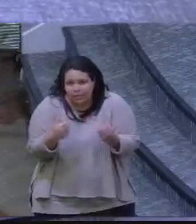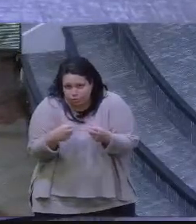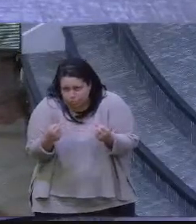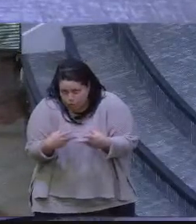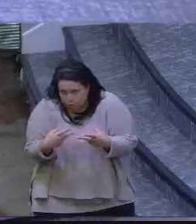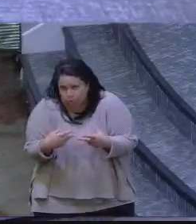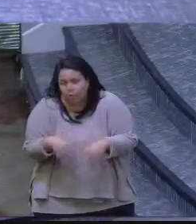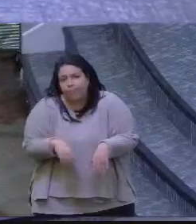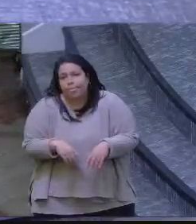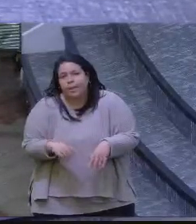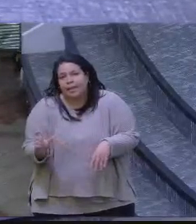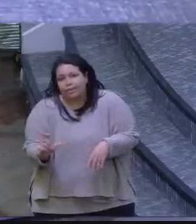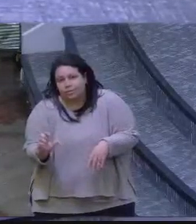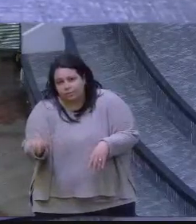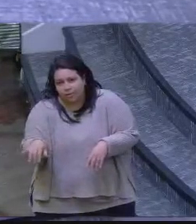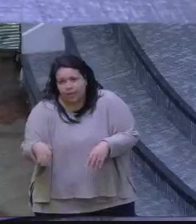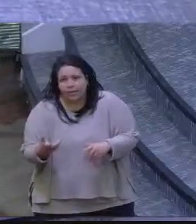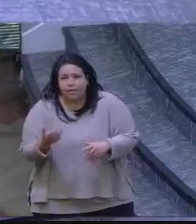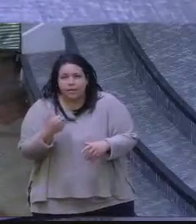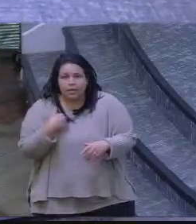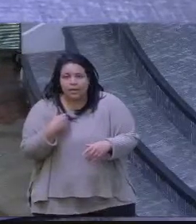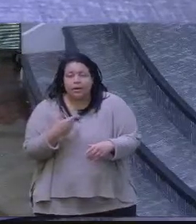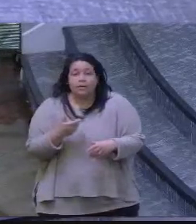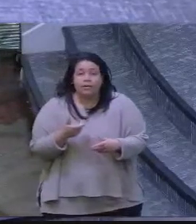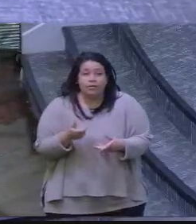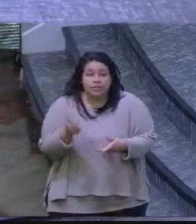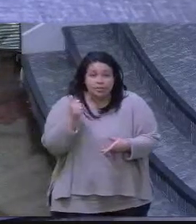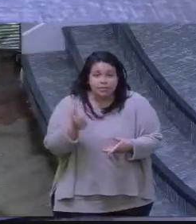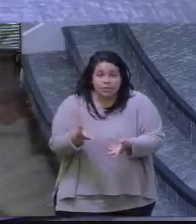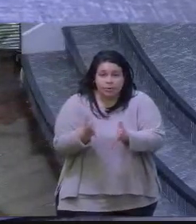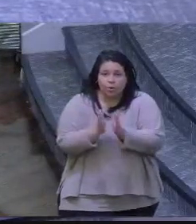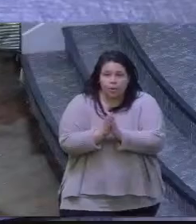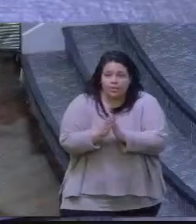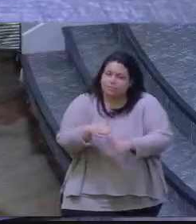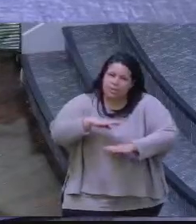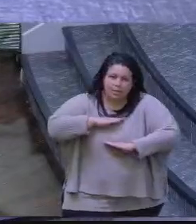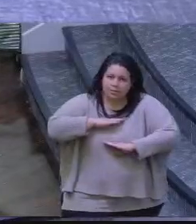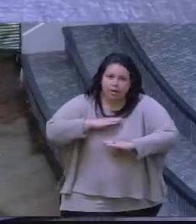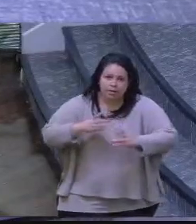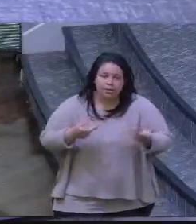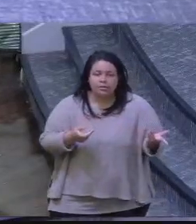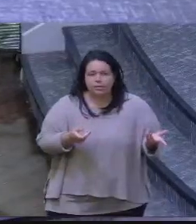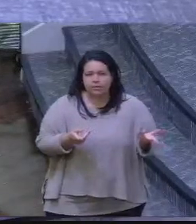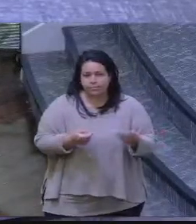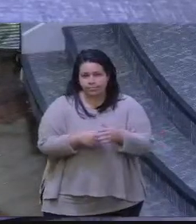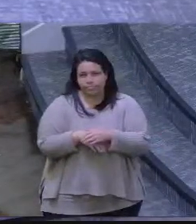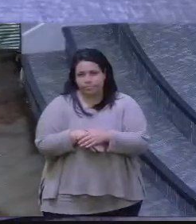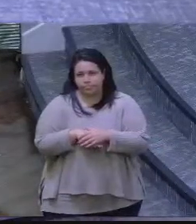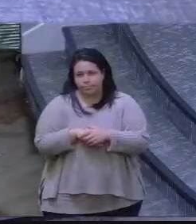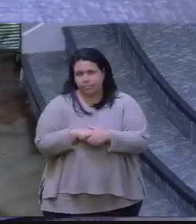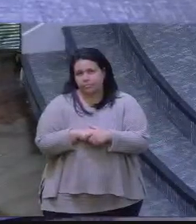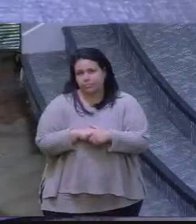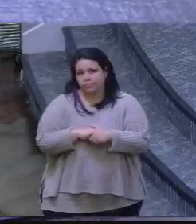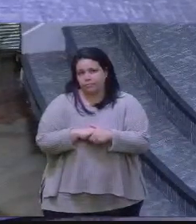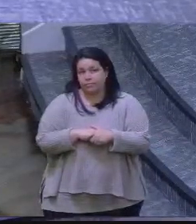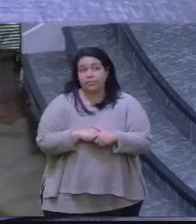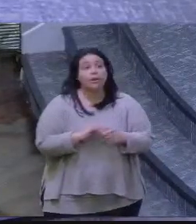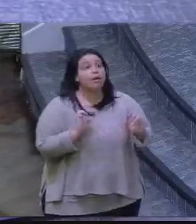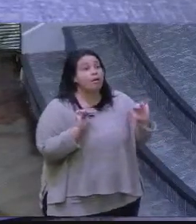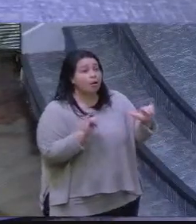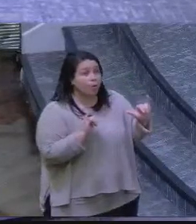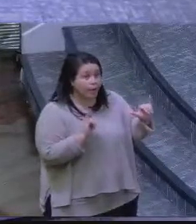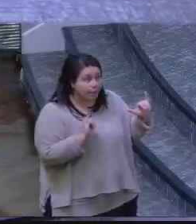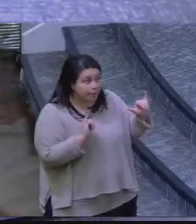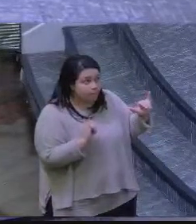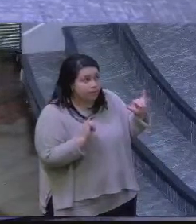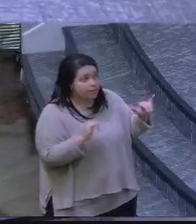no objection to the request, then I'm quite satisfied. Okay. All right, so I think that will close the